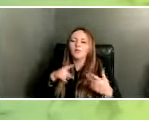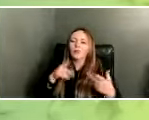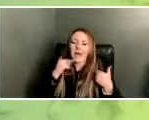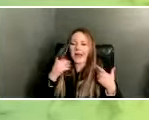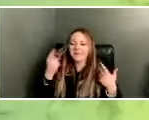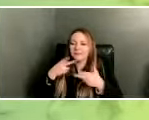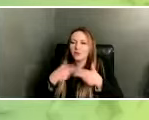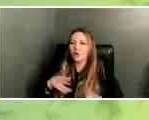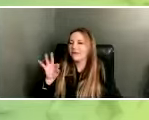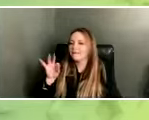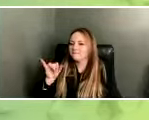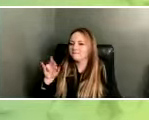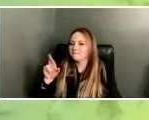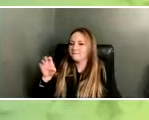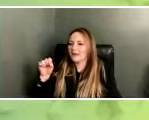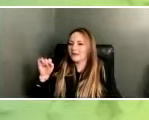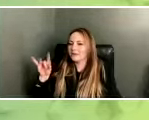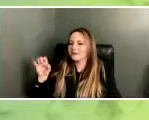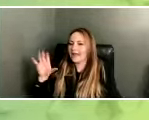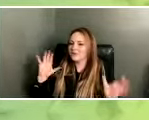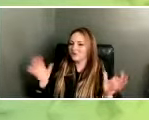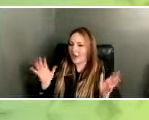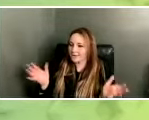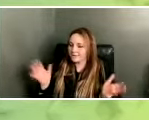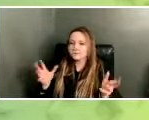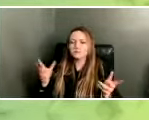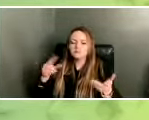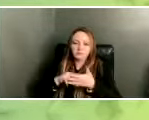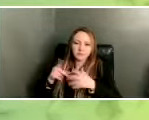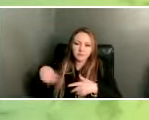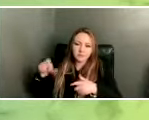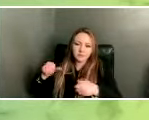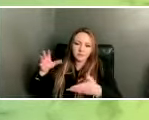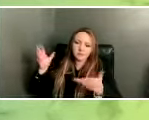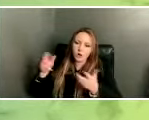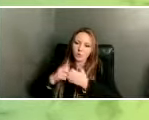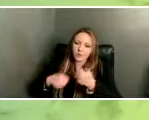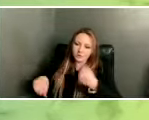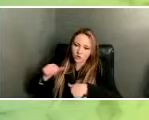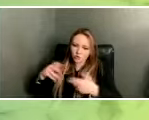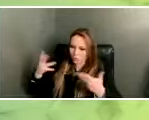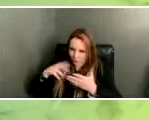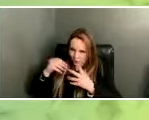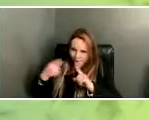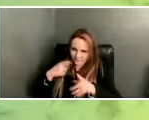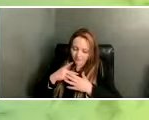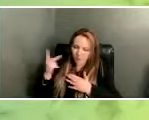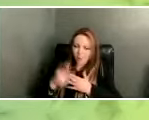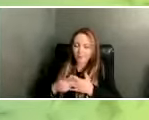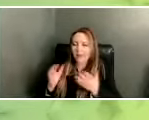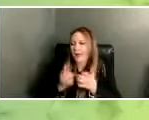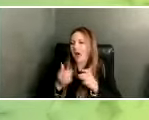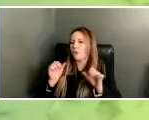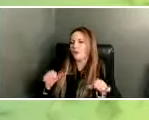chats. So we built in kind of like fireside chats for them to kind of talk amongst each other. What did they learn from the program? How can we